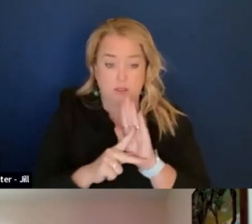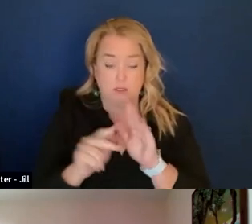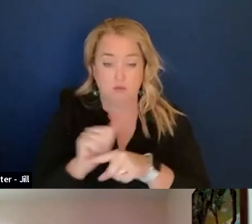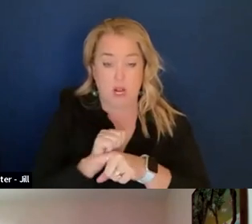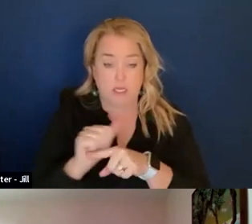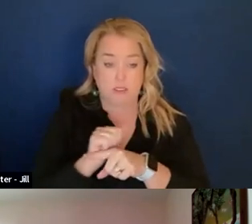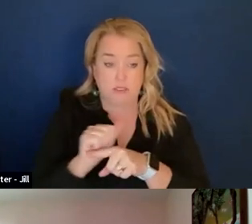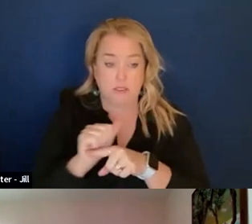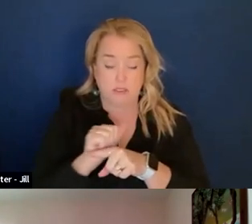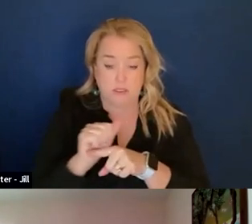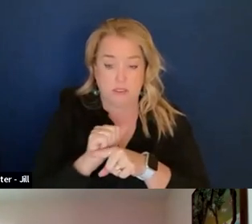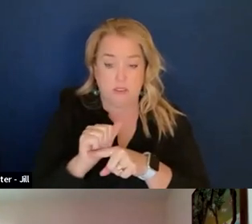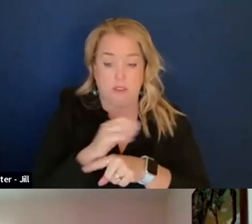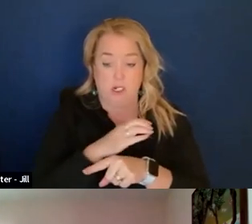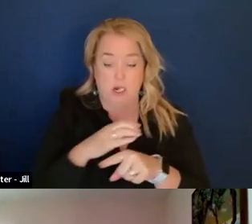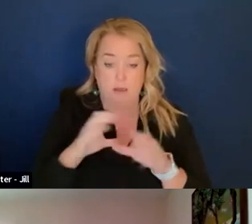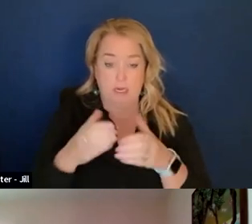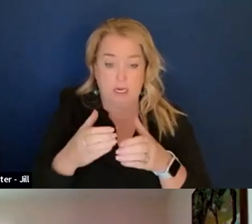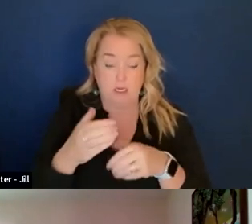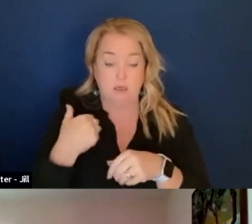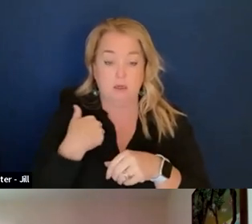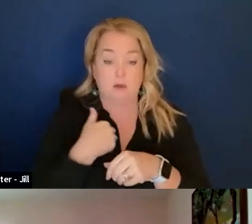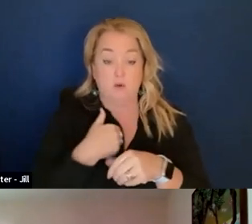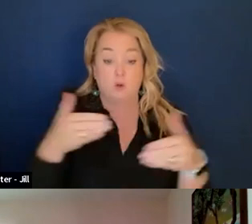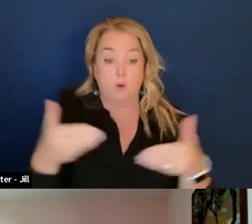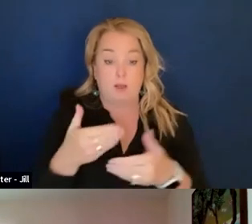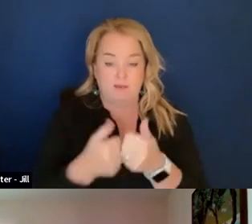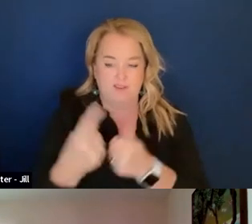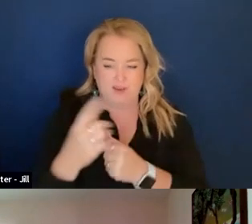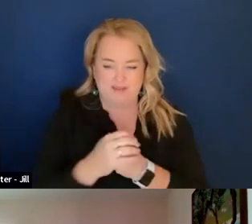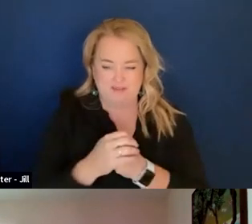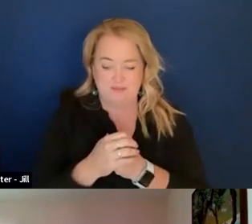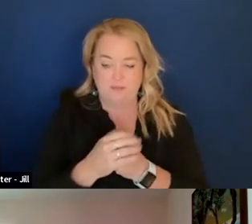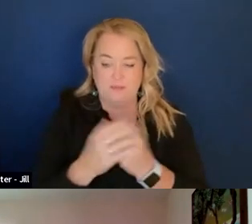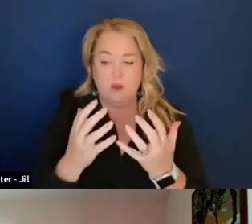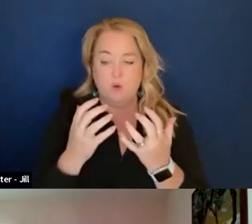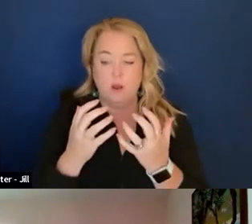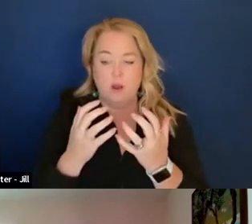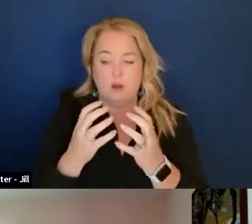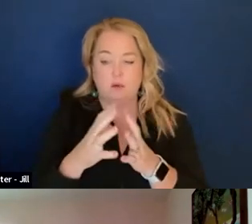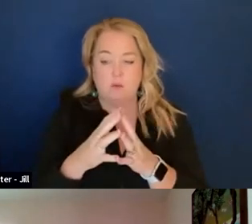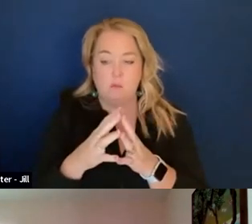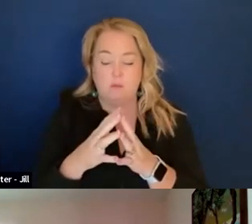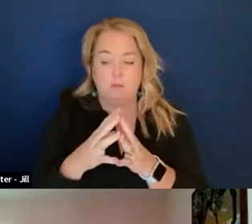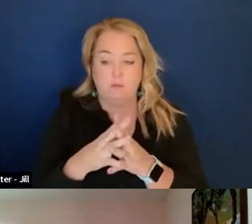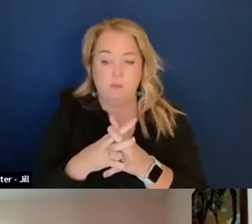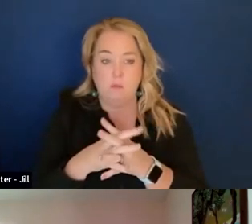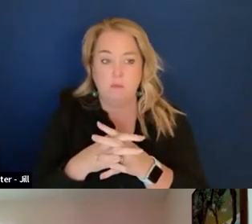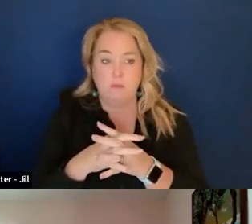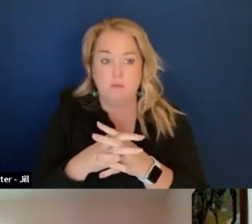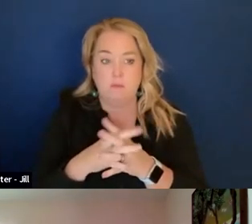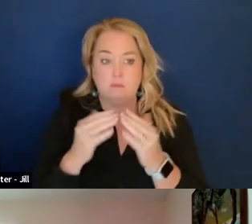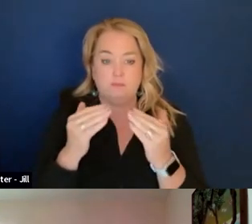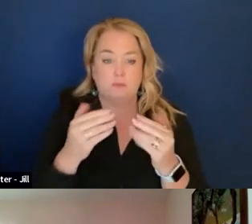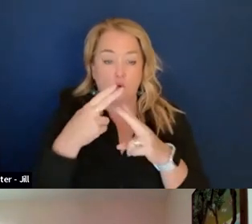of the GAPFAC. So welcome, everybody. And just wanted to do a